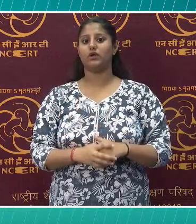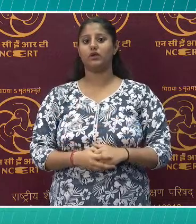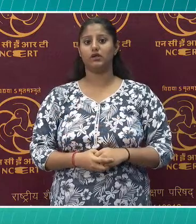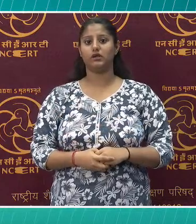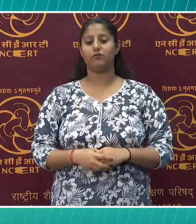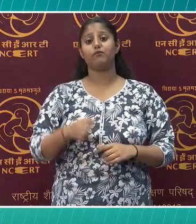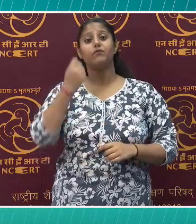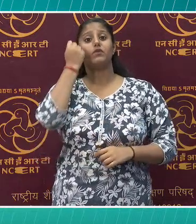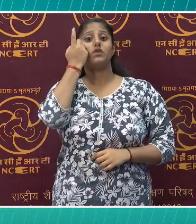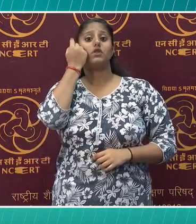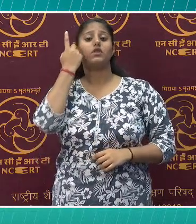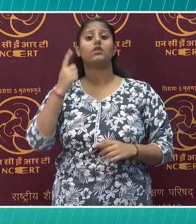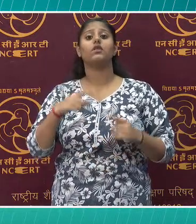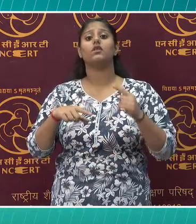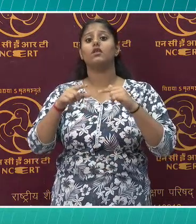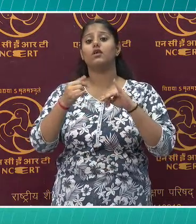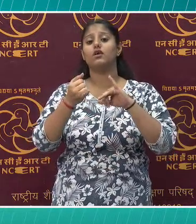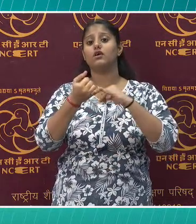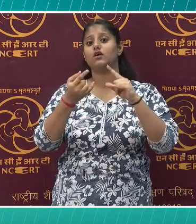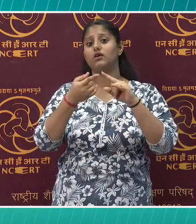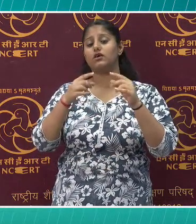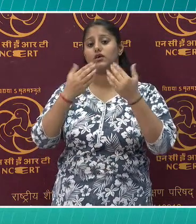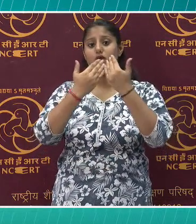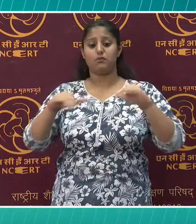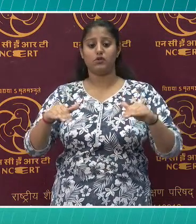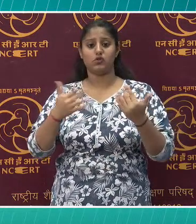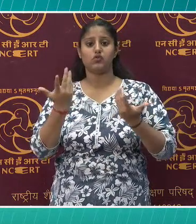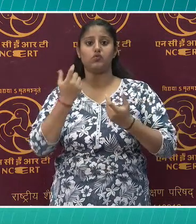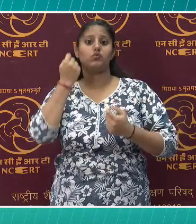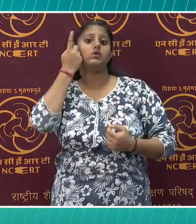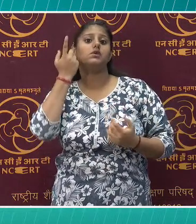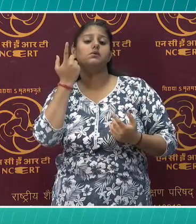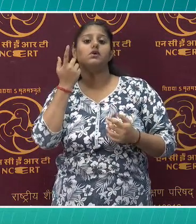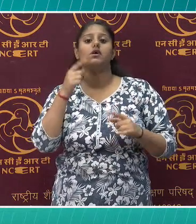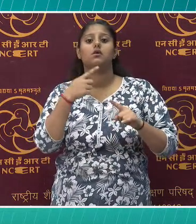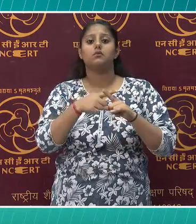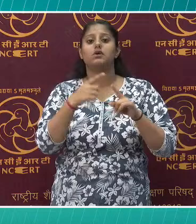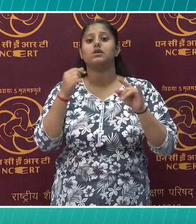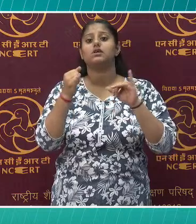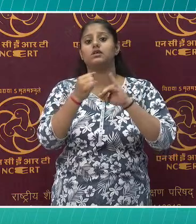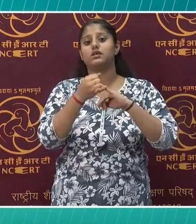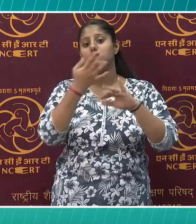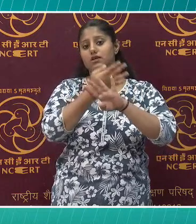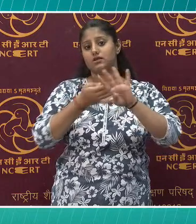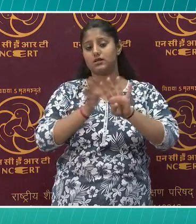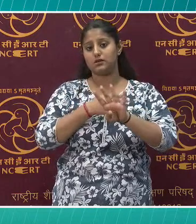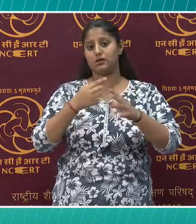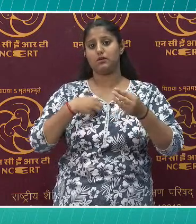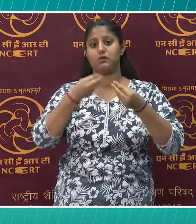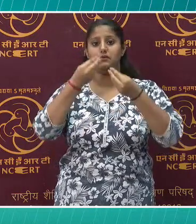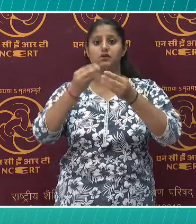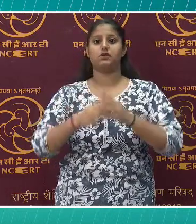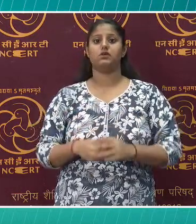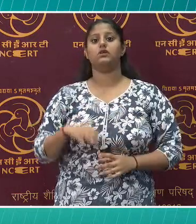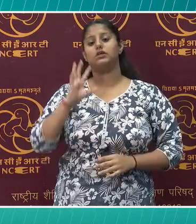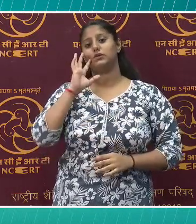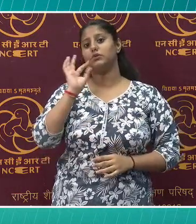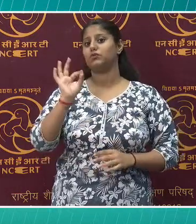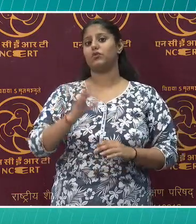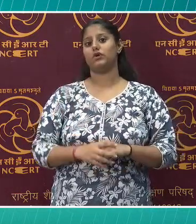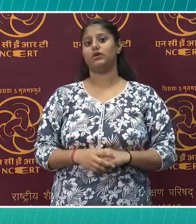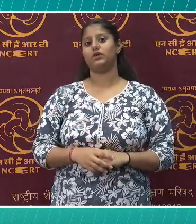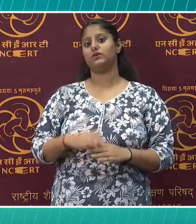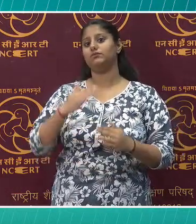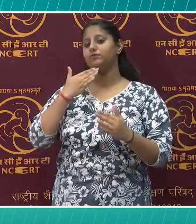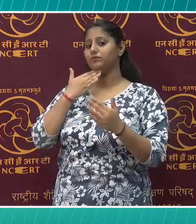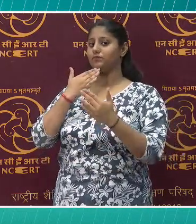you understand the sensitivity of a child, and the assessment part, give them the right remarks. Right. That's a very important thing. Thank